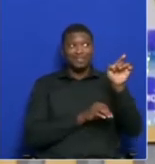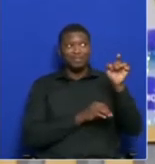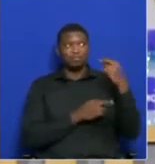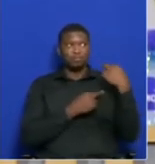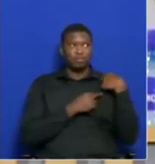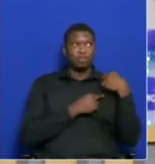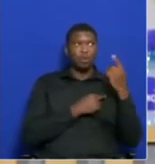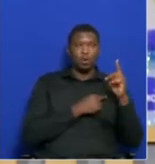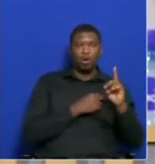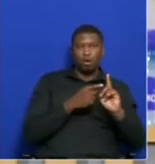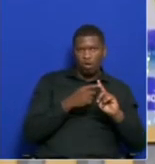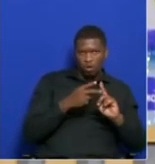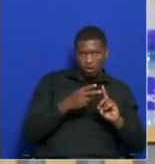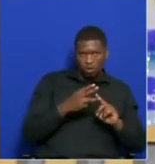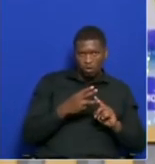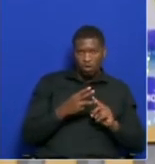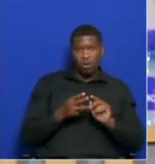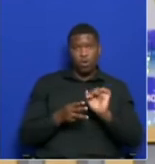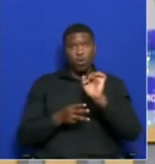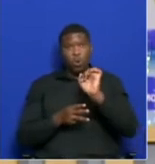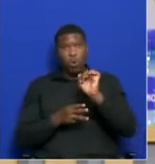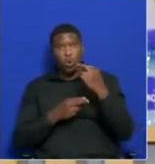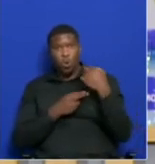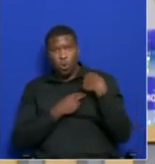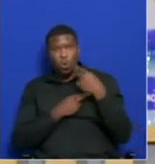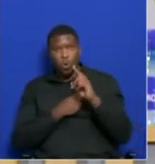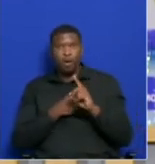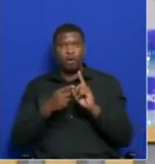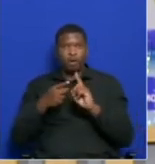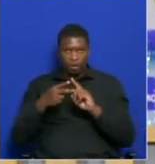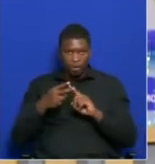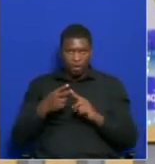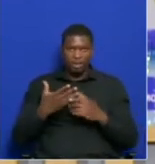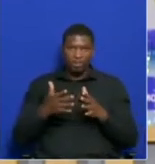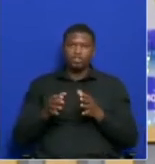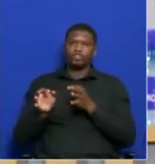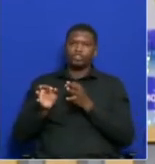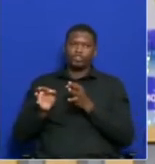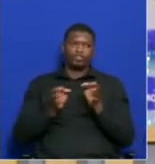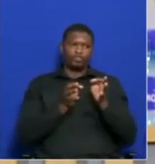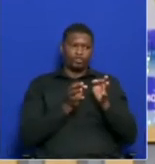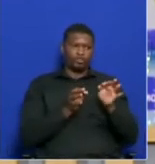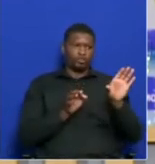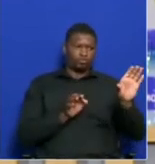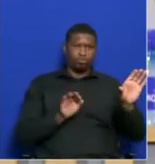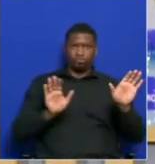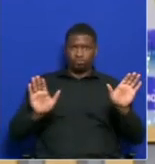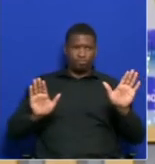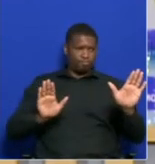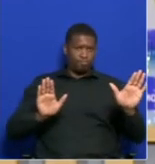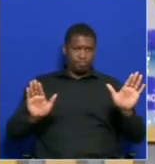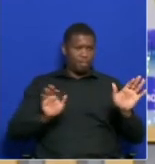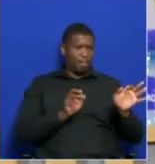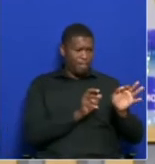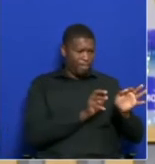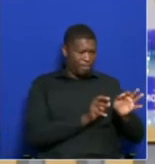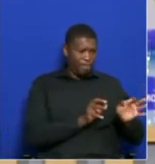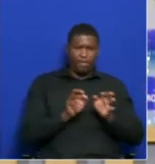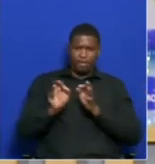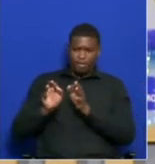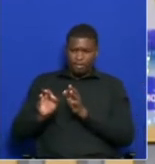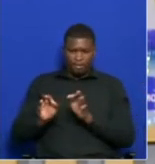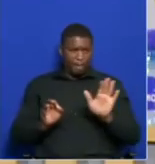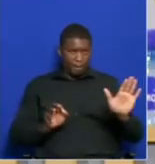are. And Commissioner Baloyi was seeking to demonstrate that these are